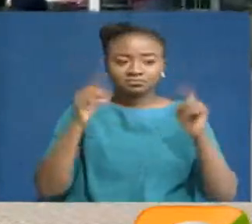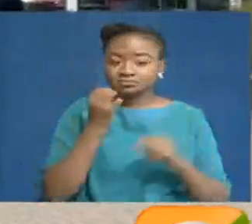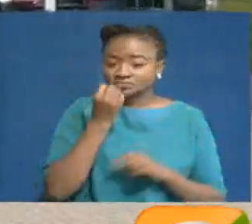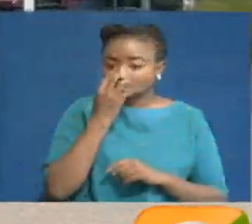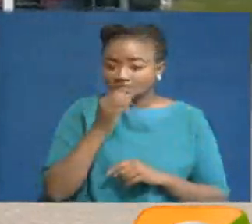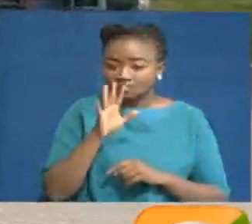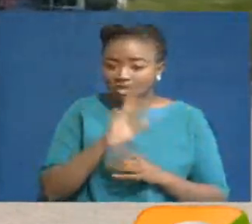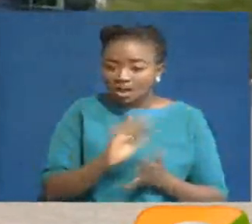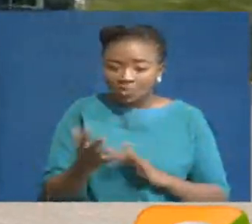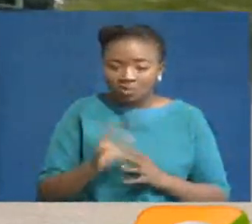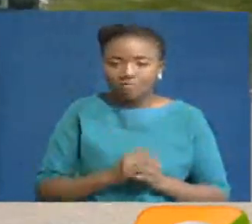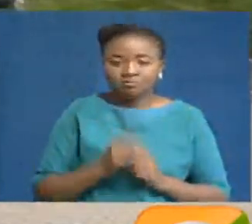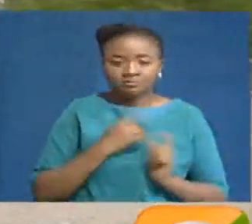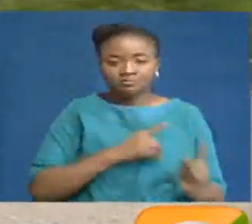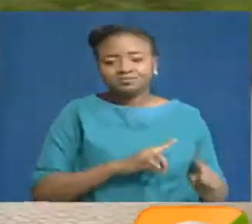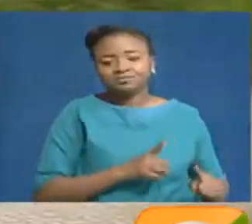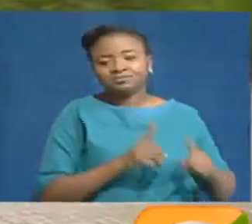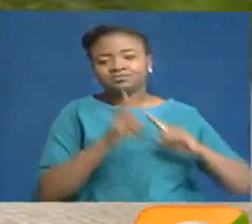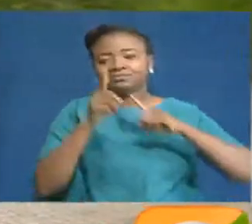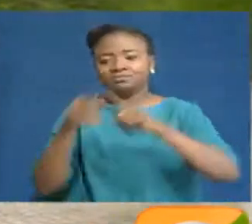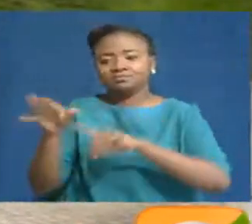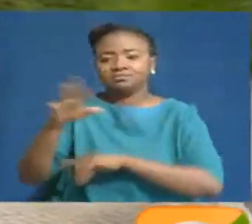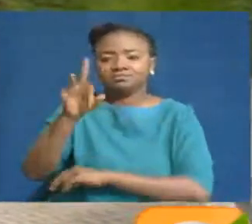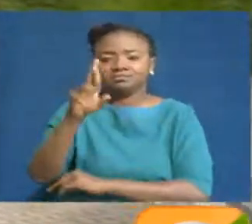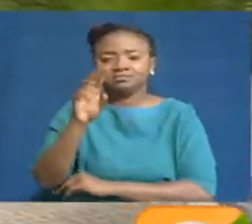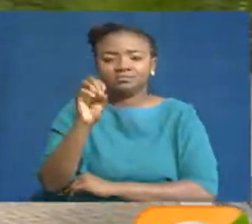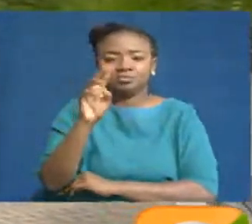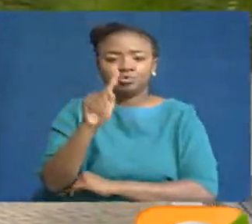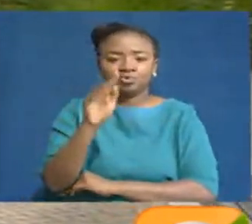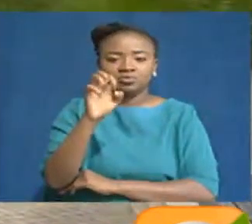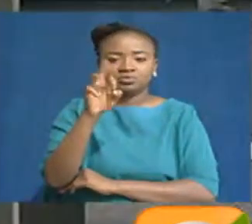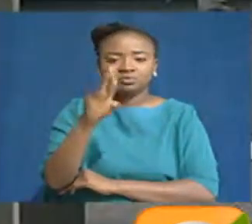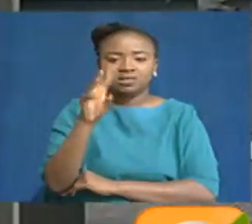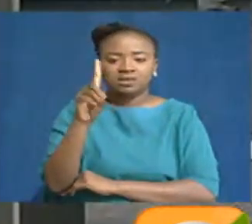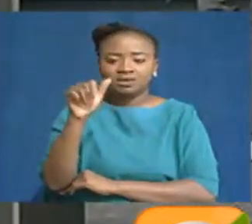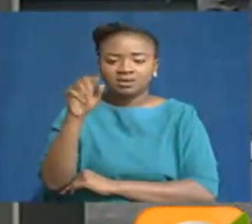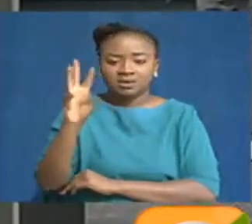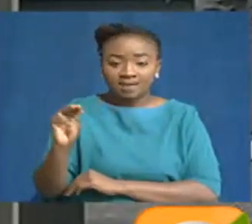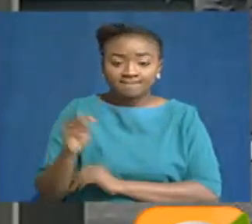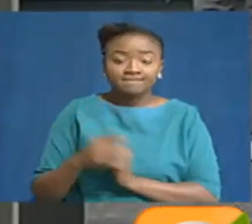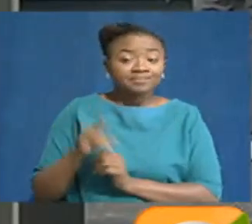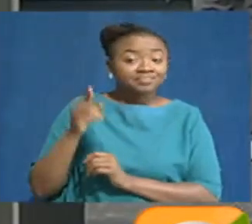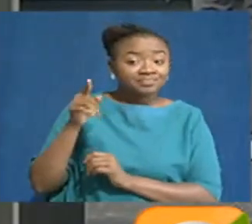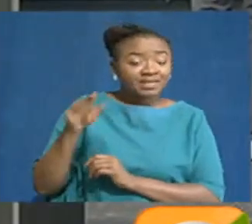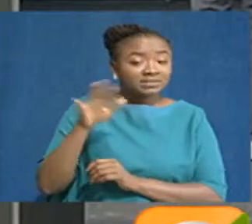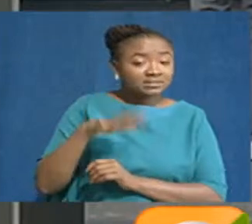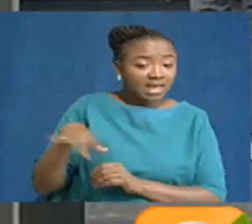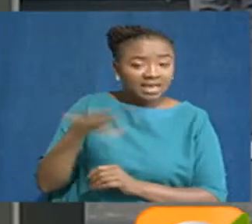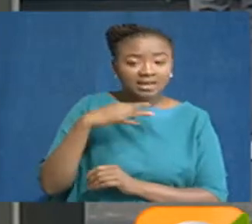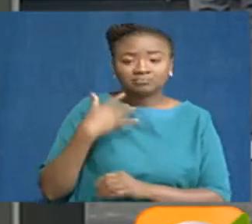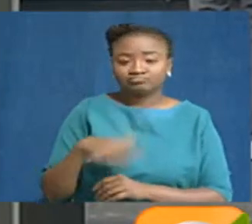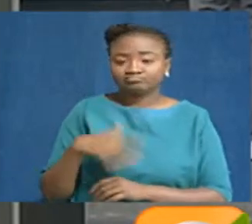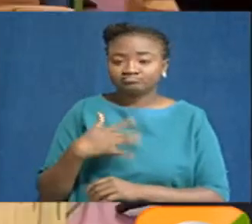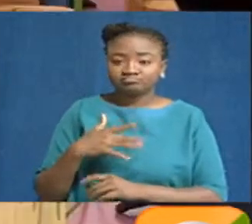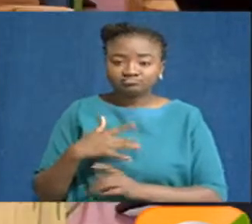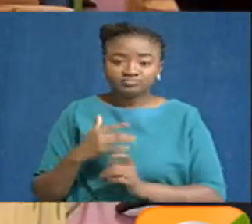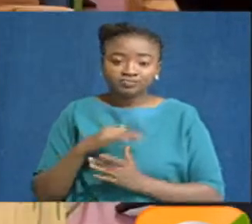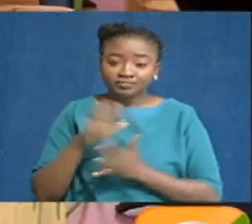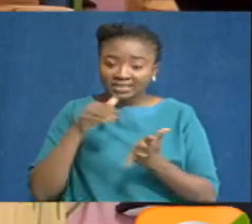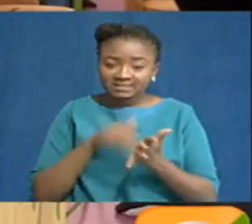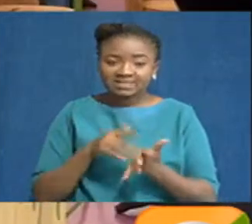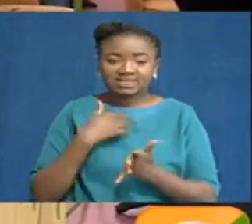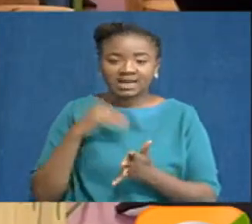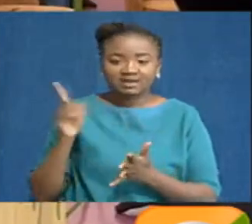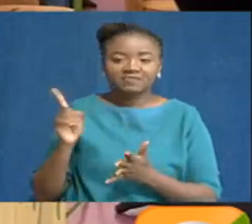of Rotterdam, home to the World Horticenter. The World Horticenter is a typical kind of Dutch collaboration